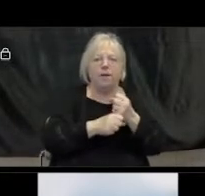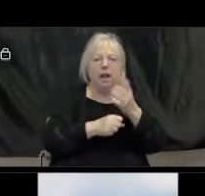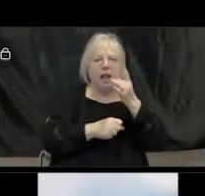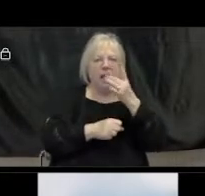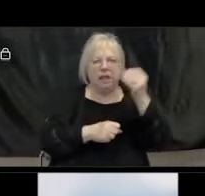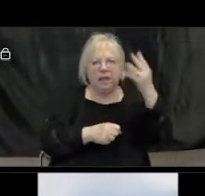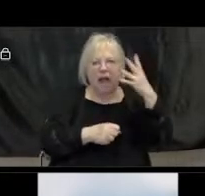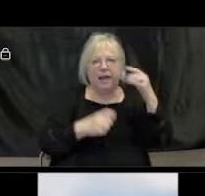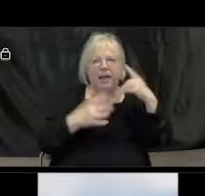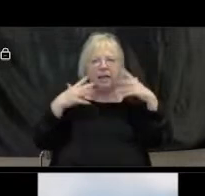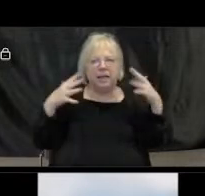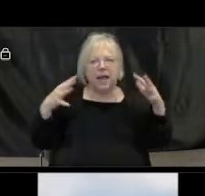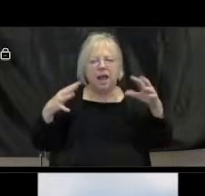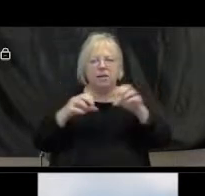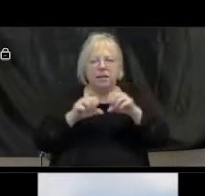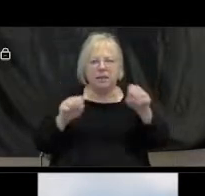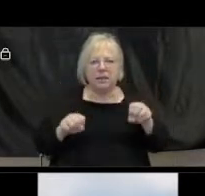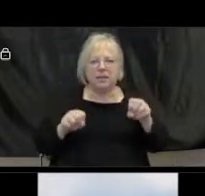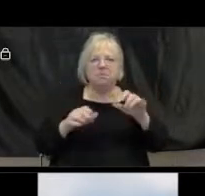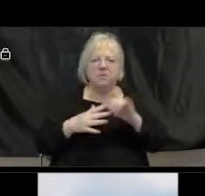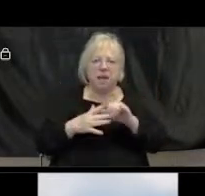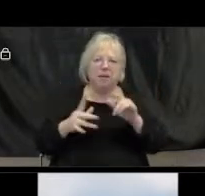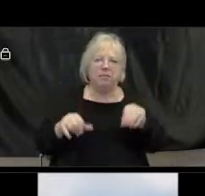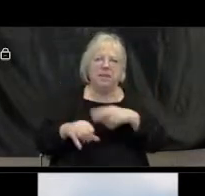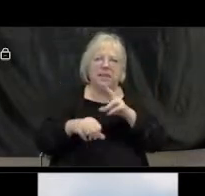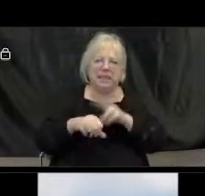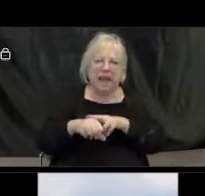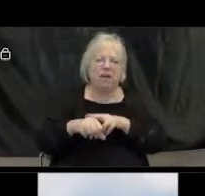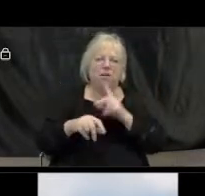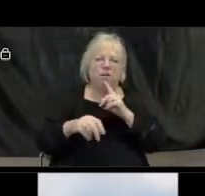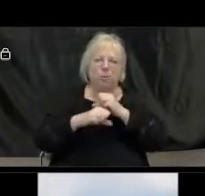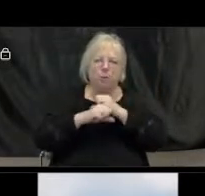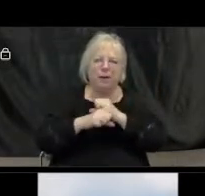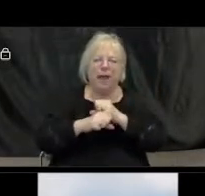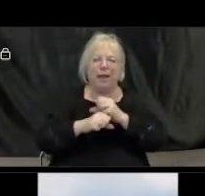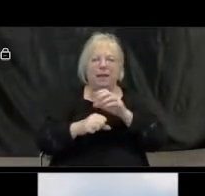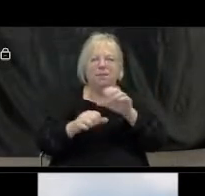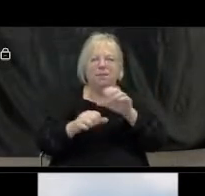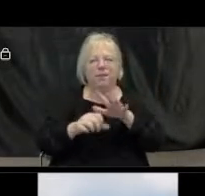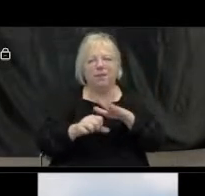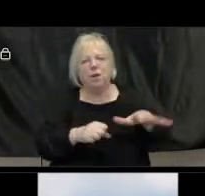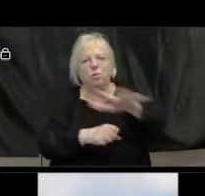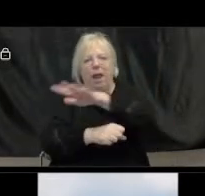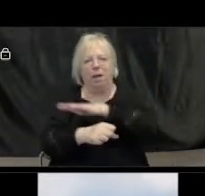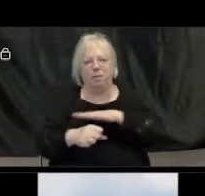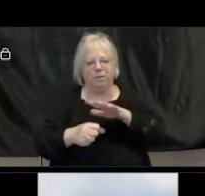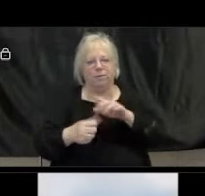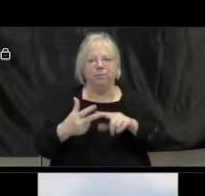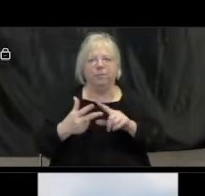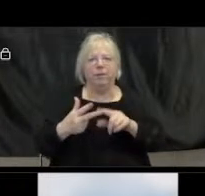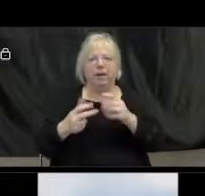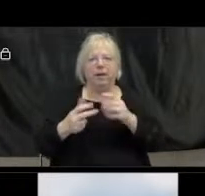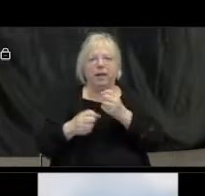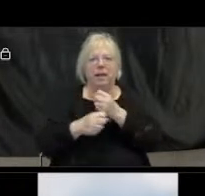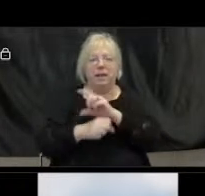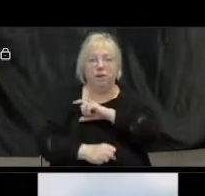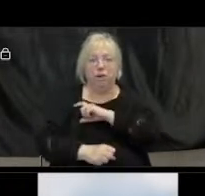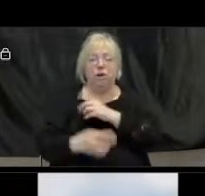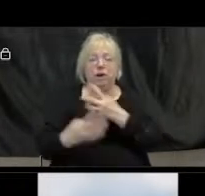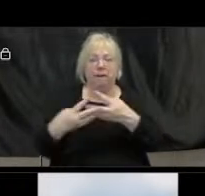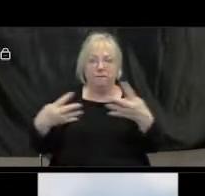PA systems, it's pretty standard to protect the areas around. Security fence is a part of the